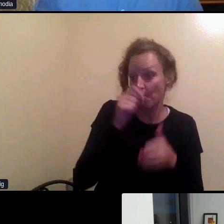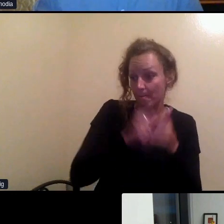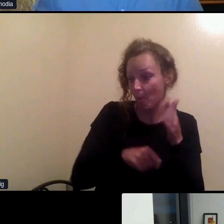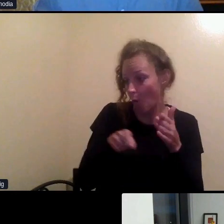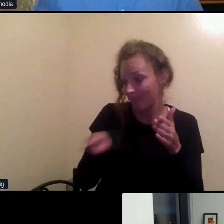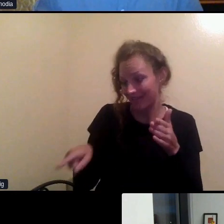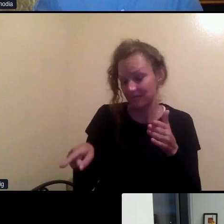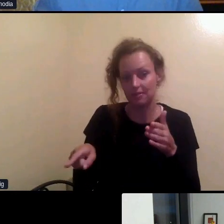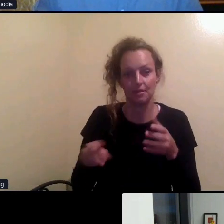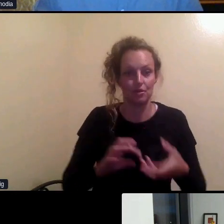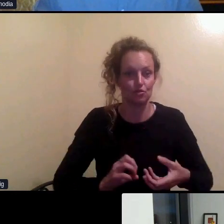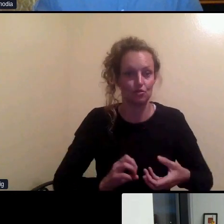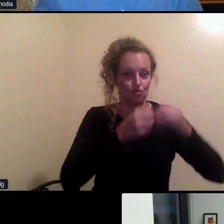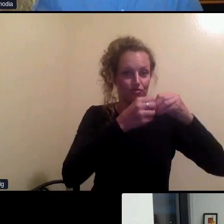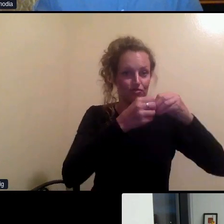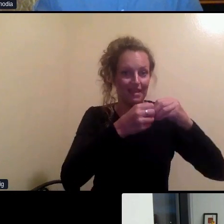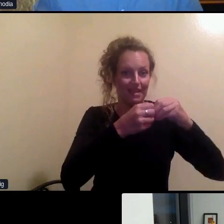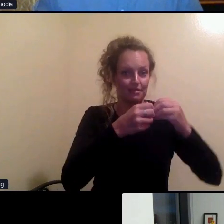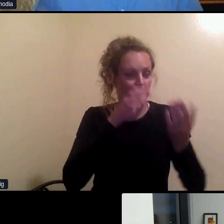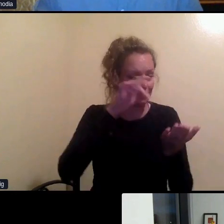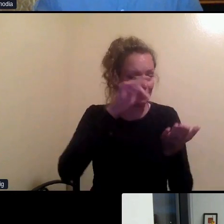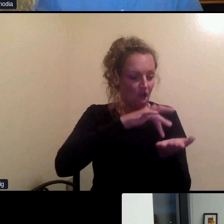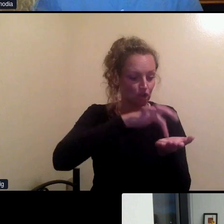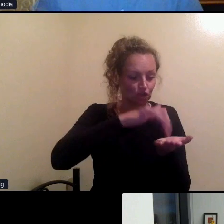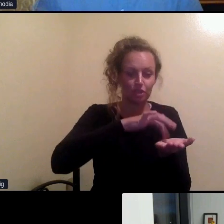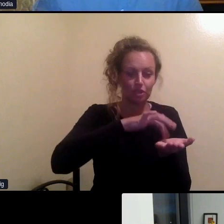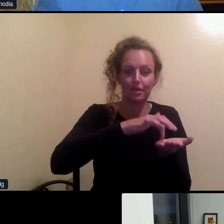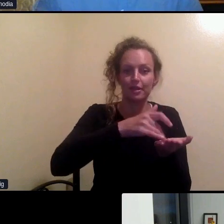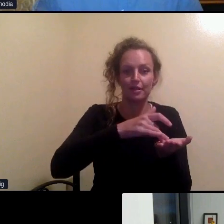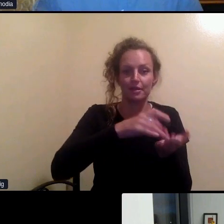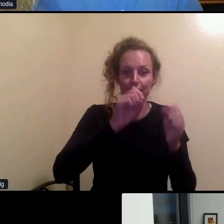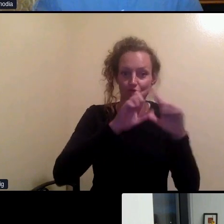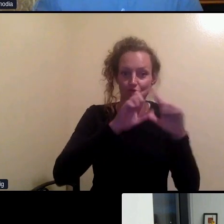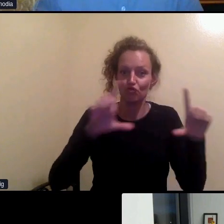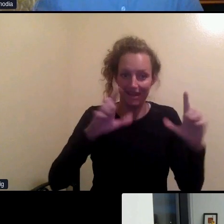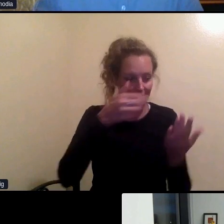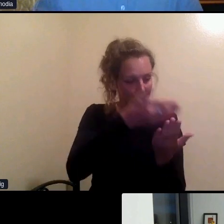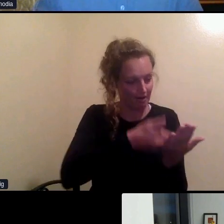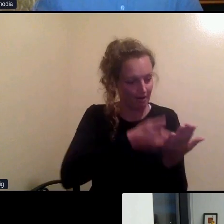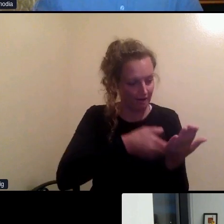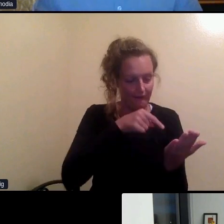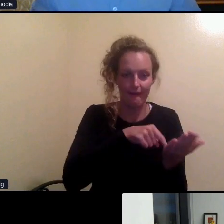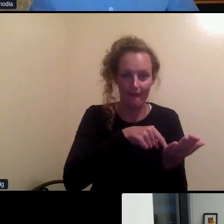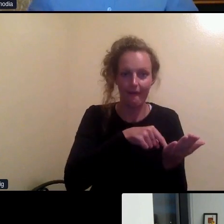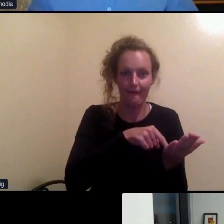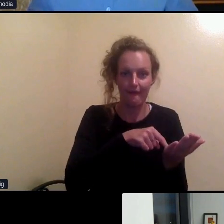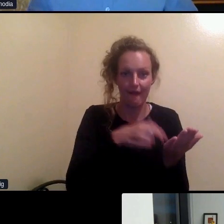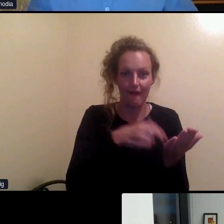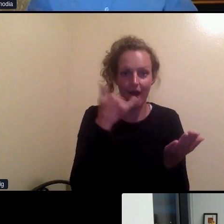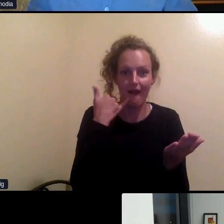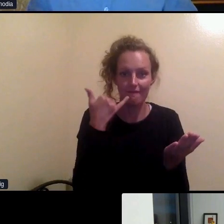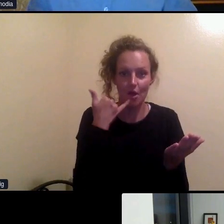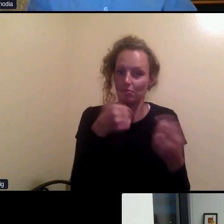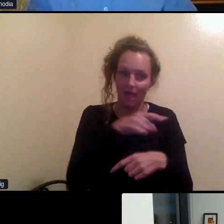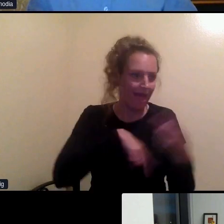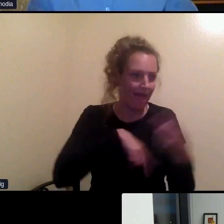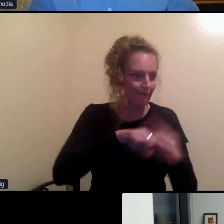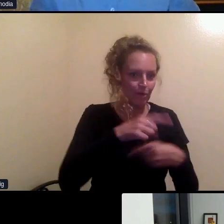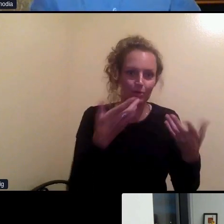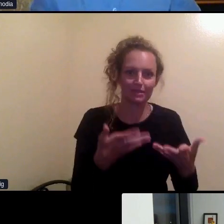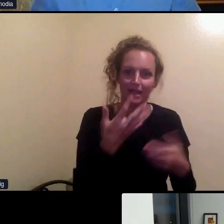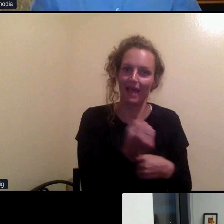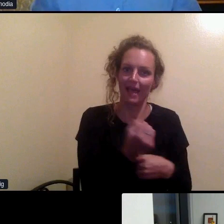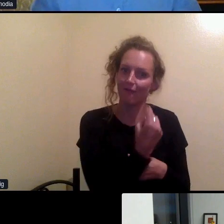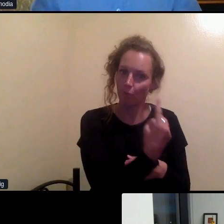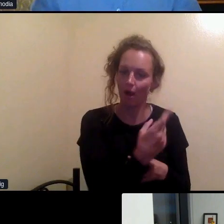uses. But guess what? Because of addressing a need that was, you know, maybe at